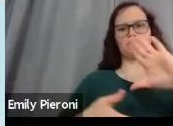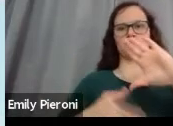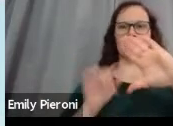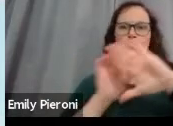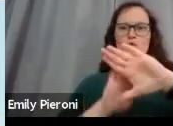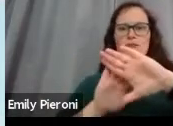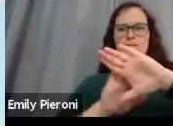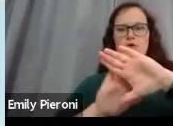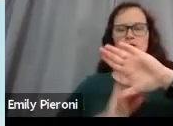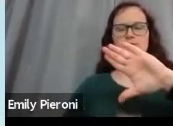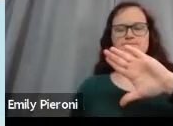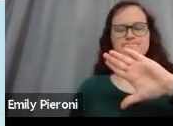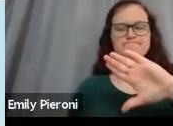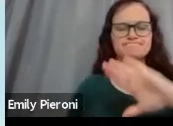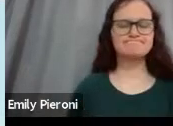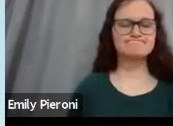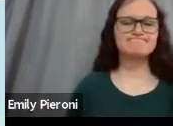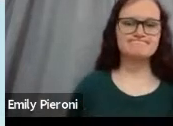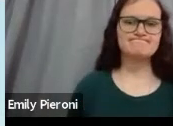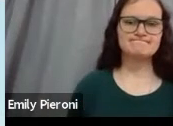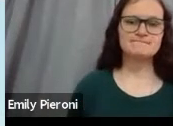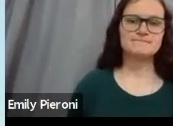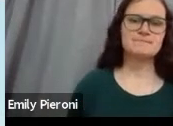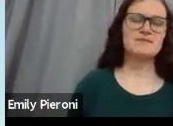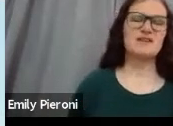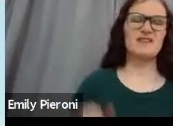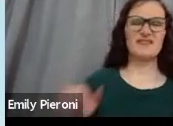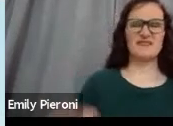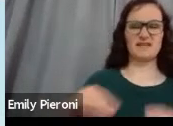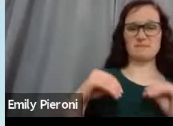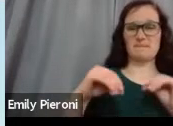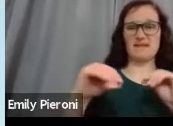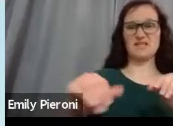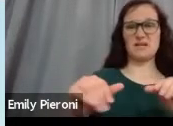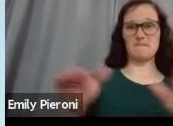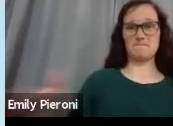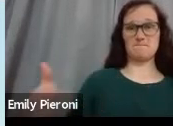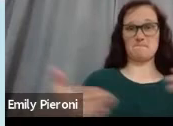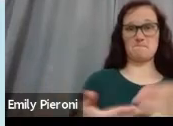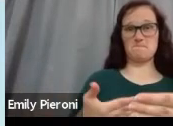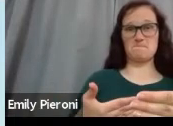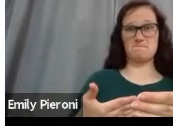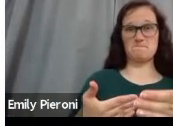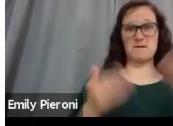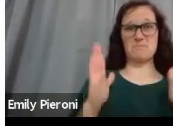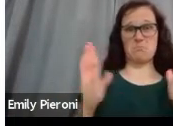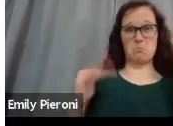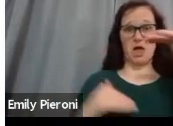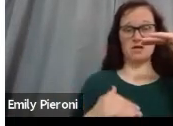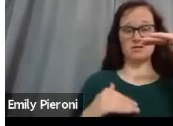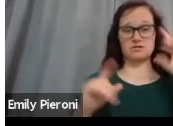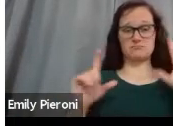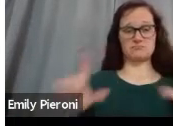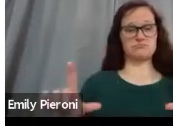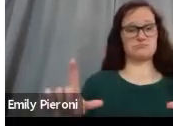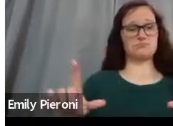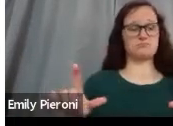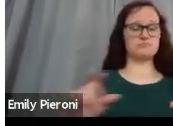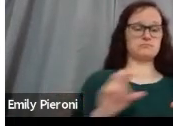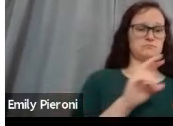And these are planted in blocks and over different time periods from 2002